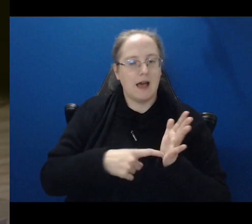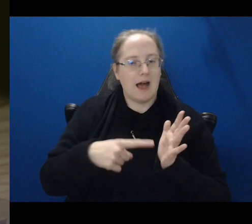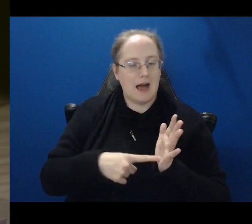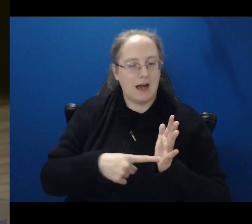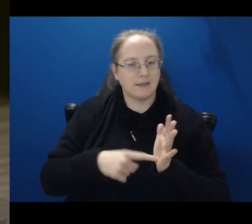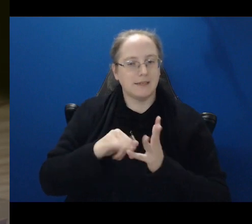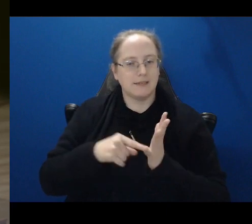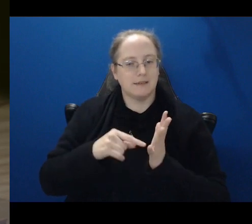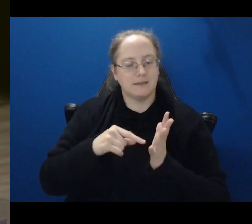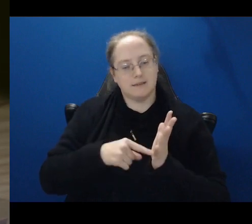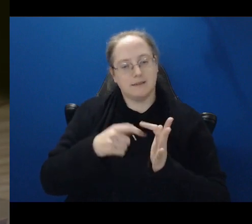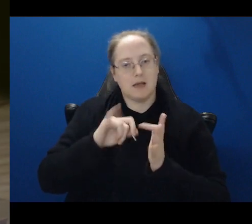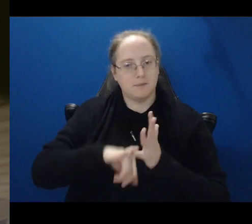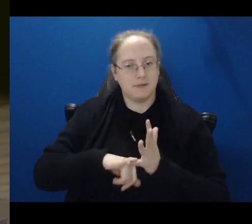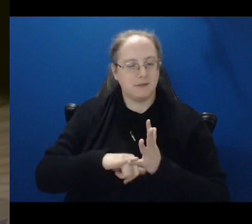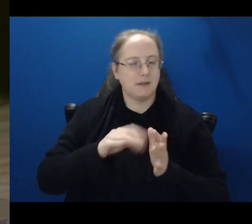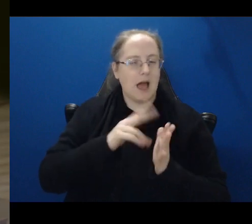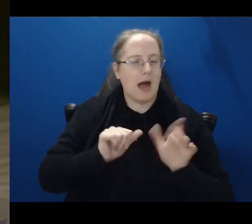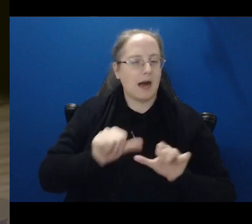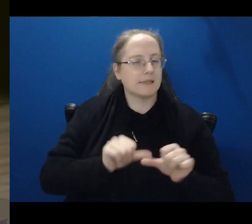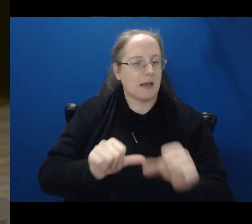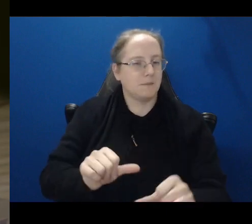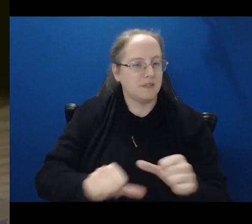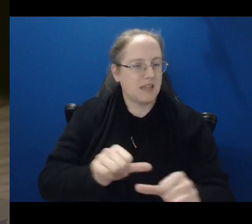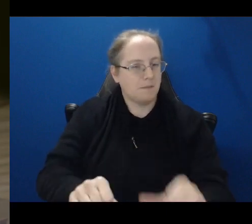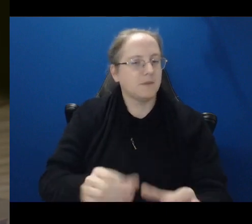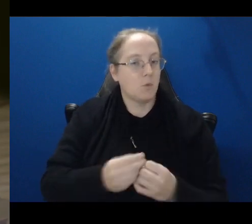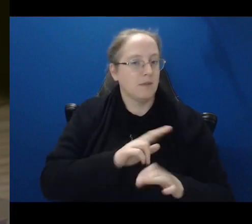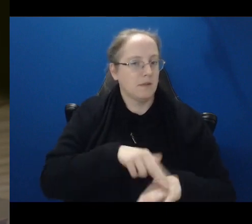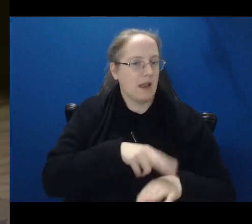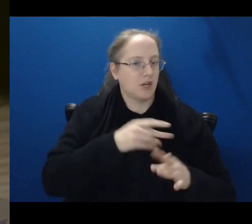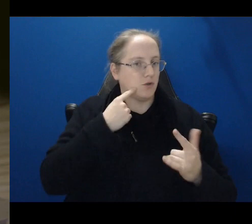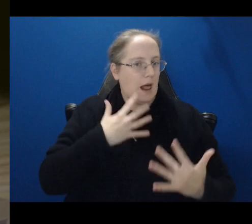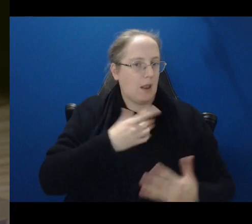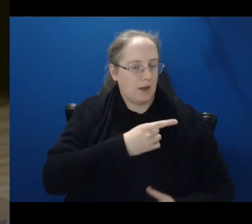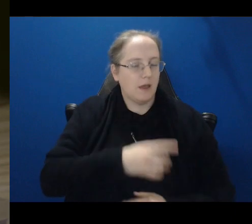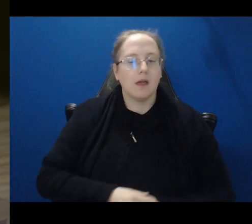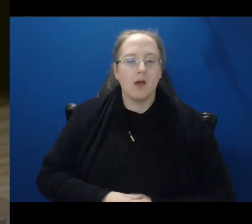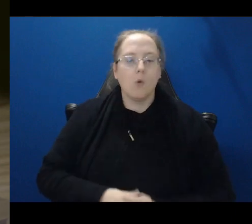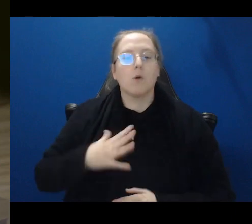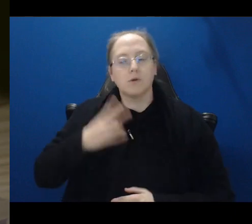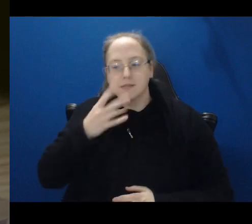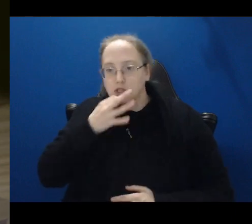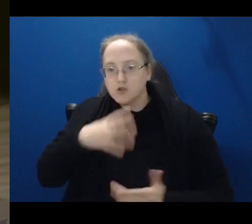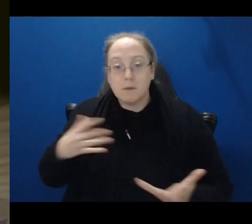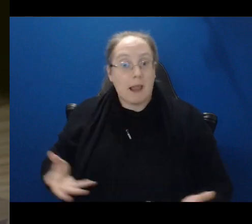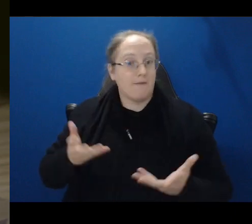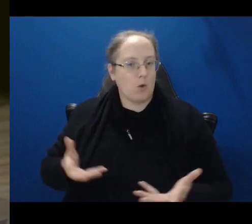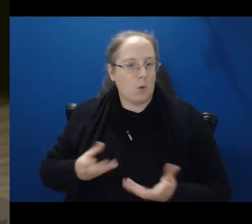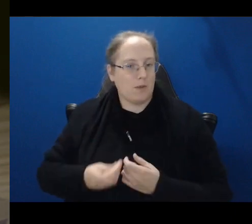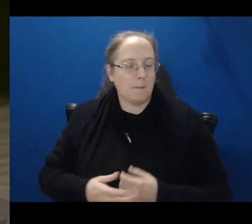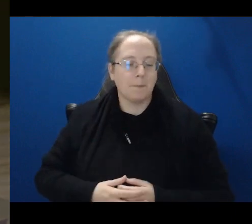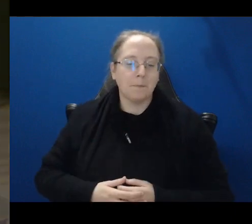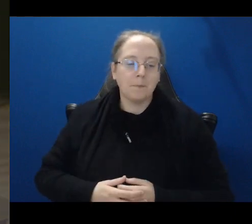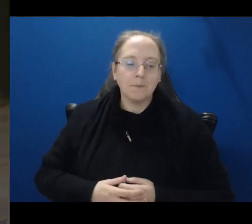so I think both of us would love to see children be very playful and go through